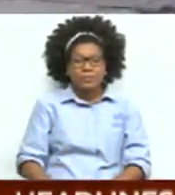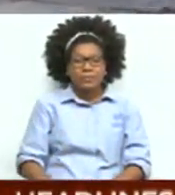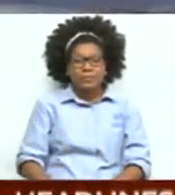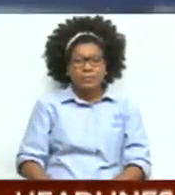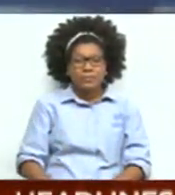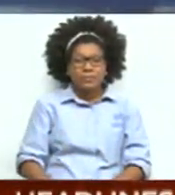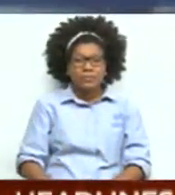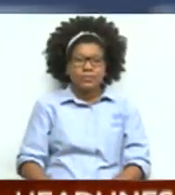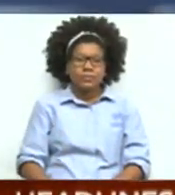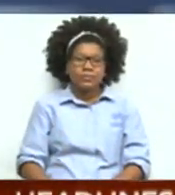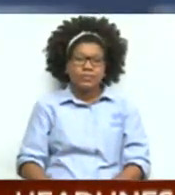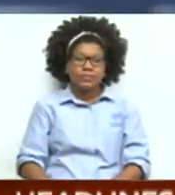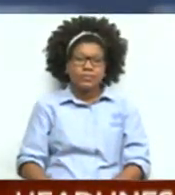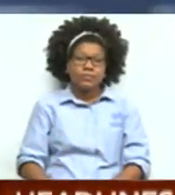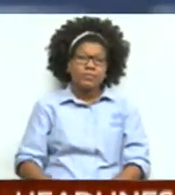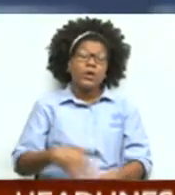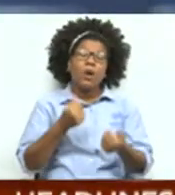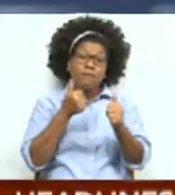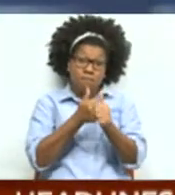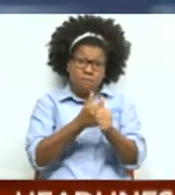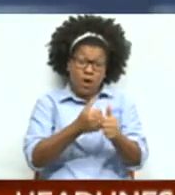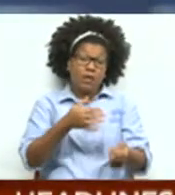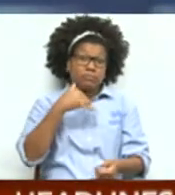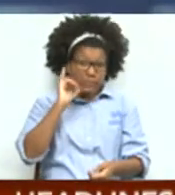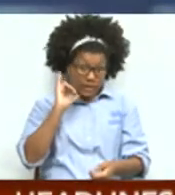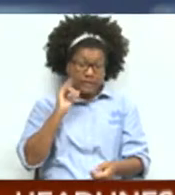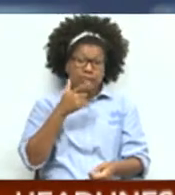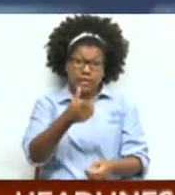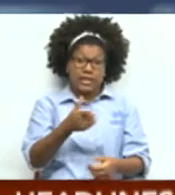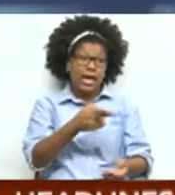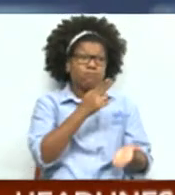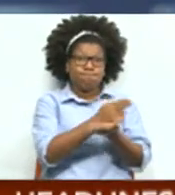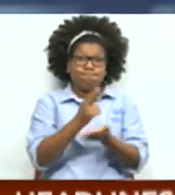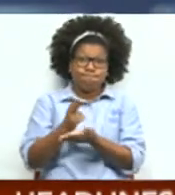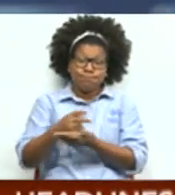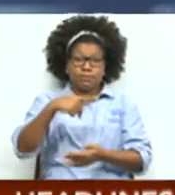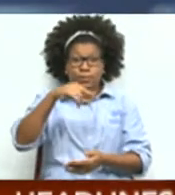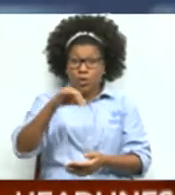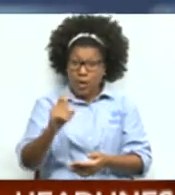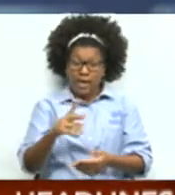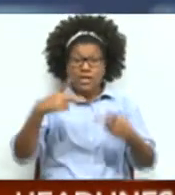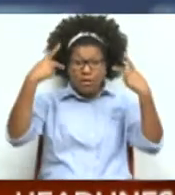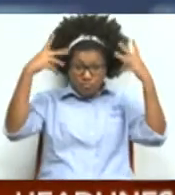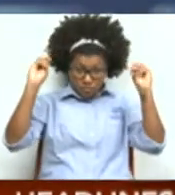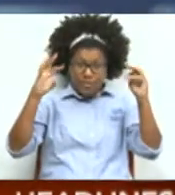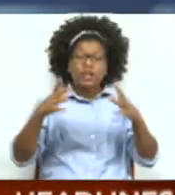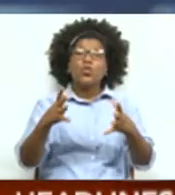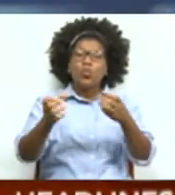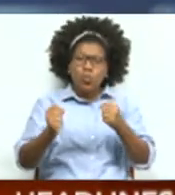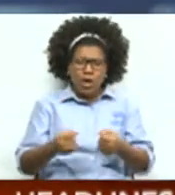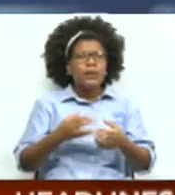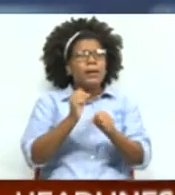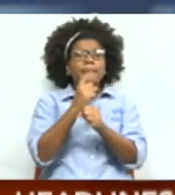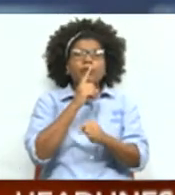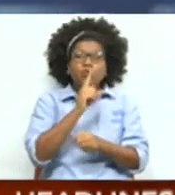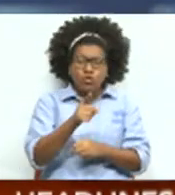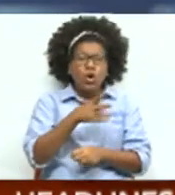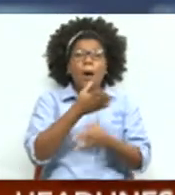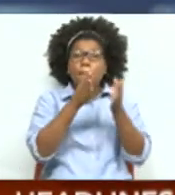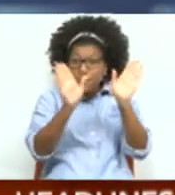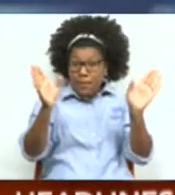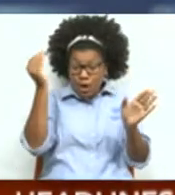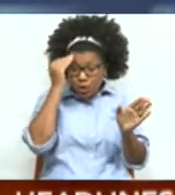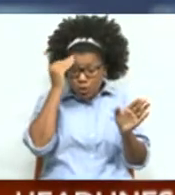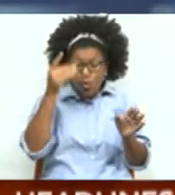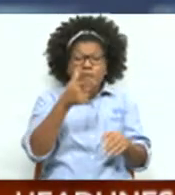Well, following yesterday's deadly mass shooting in the capital, the Prime Minister sought to assure the public that state agencies will not give up the fight to